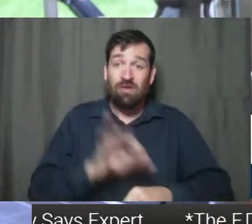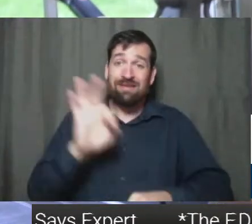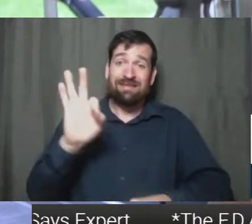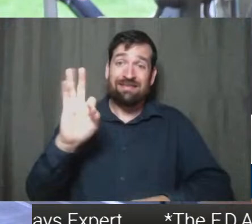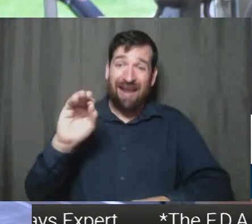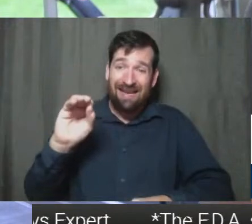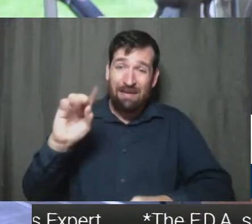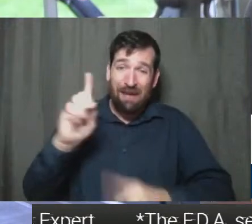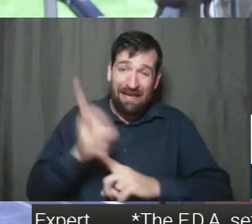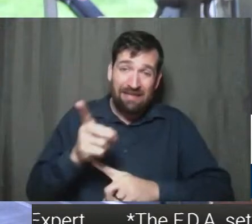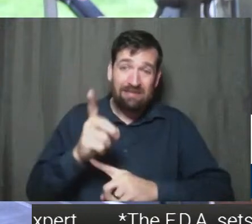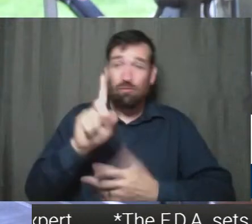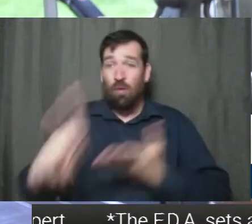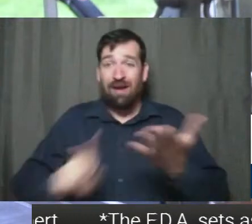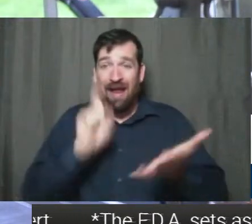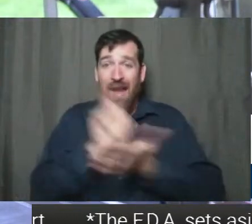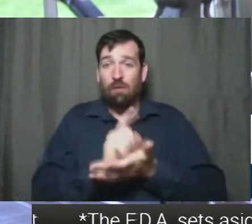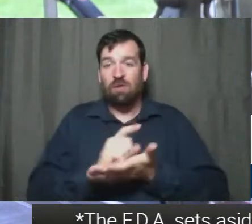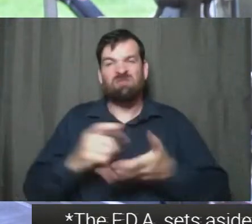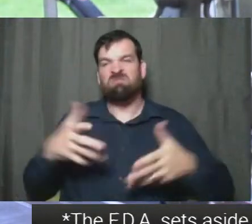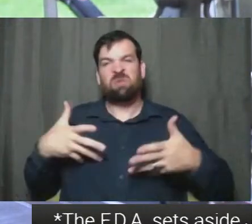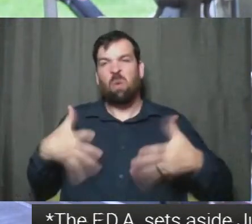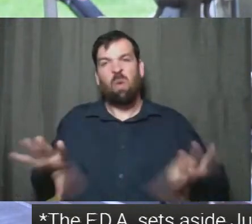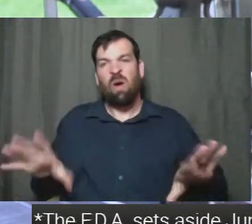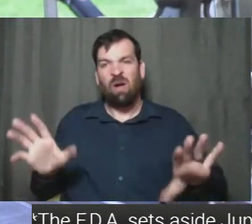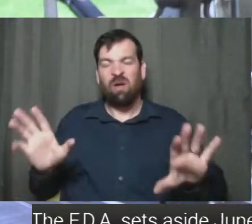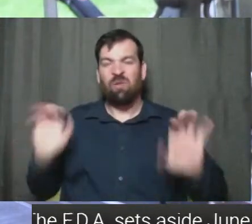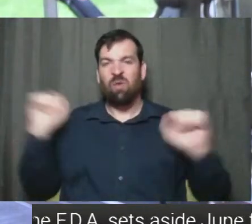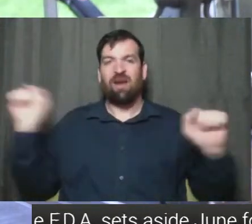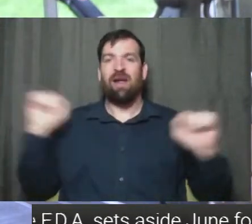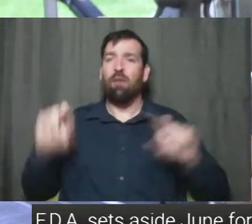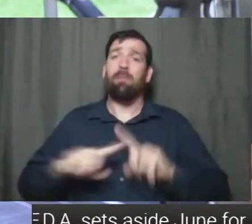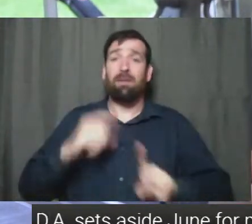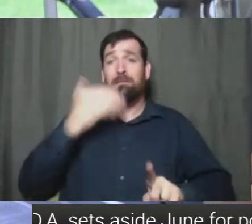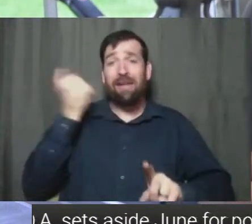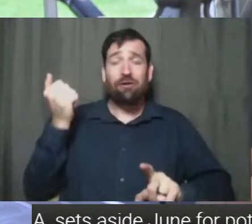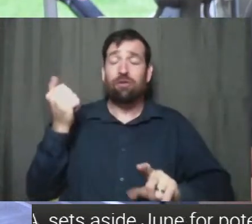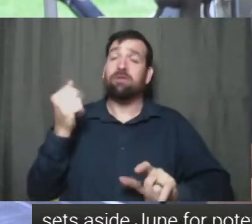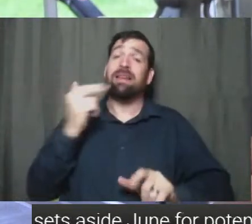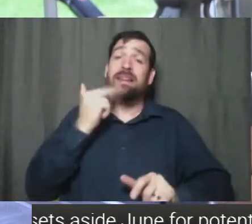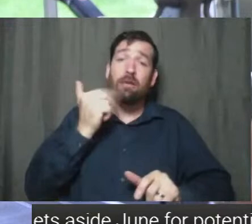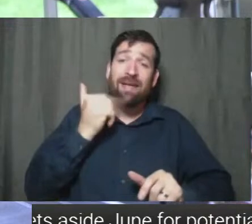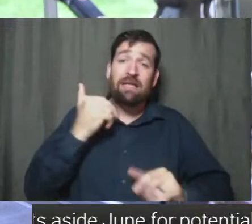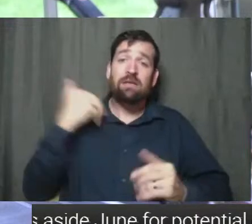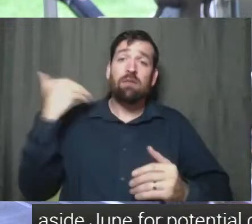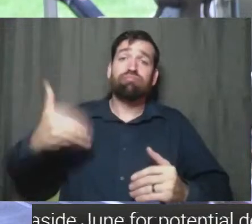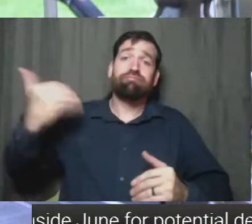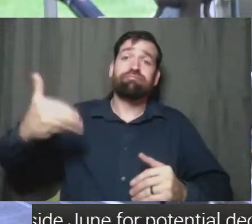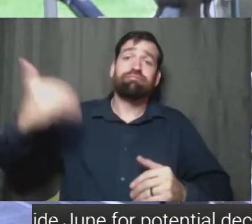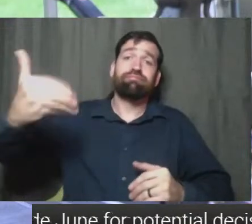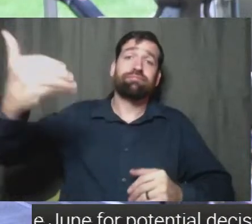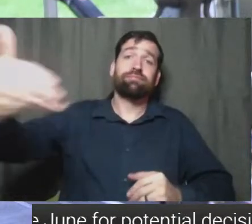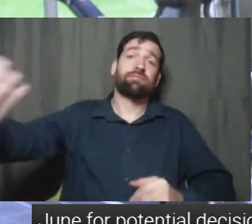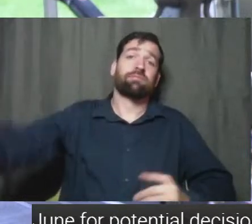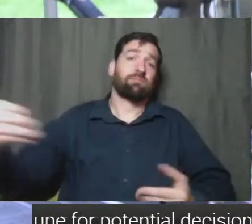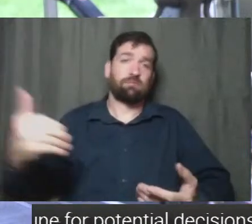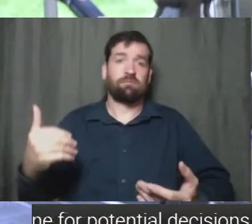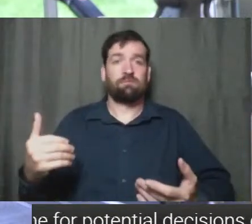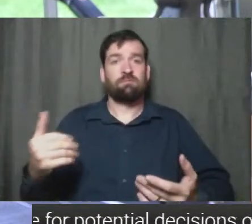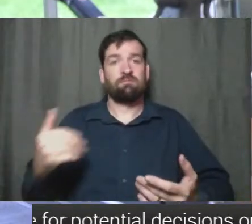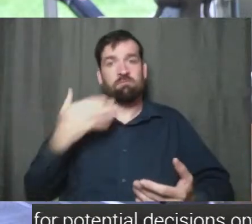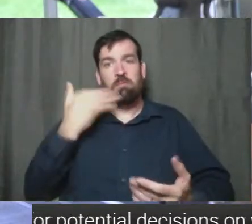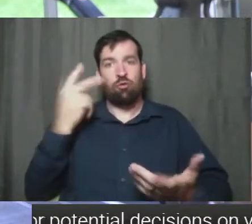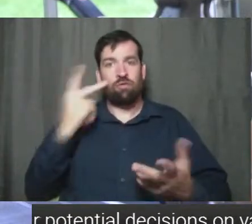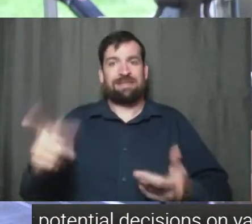out. But it's actually more beneficial to burn a little bit consistently over time, and that's going to be the best way to actually see changes in your